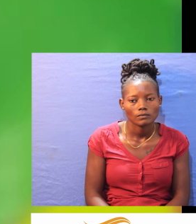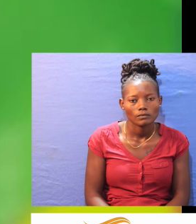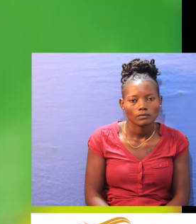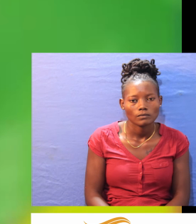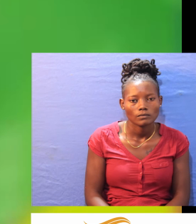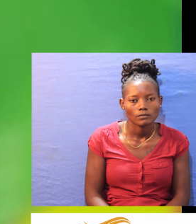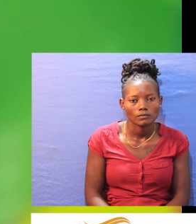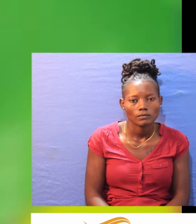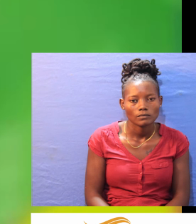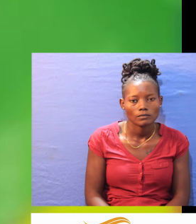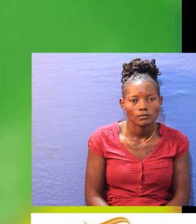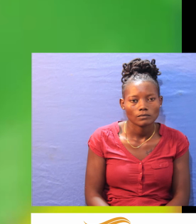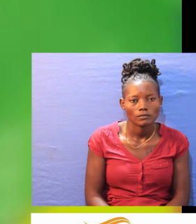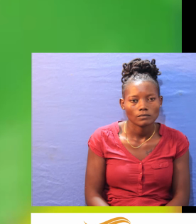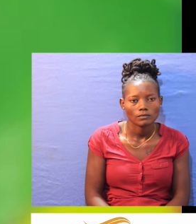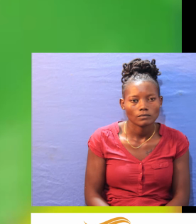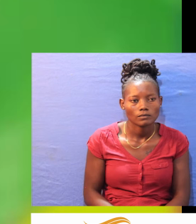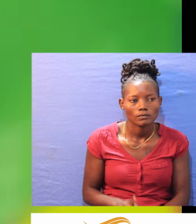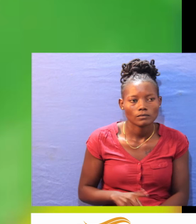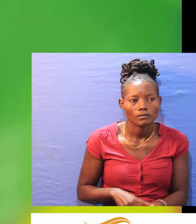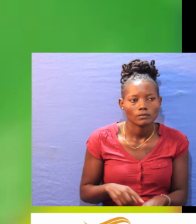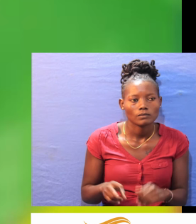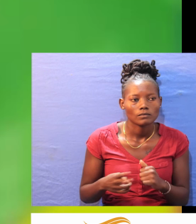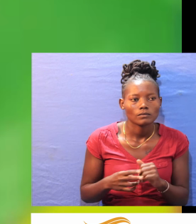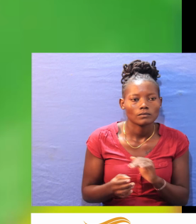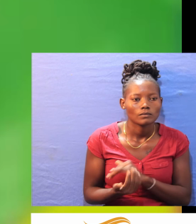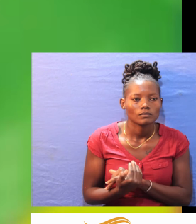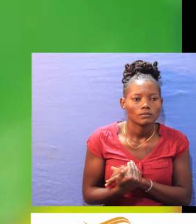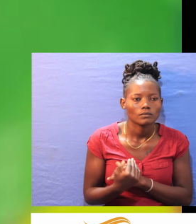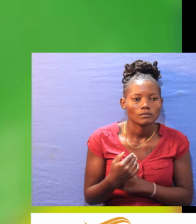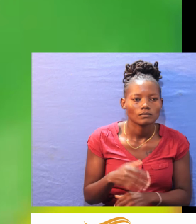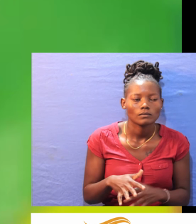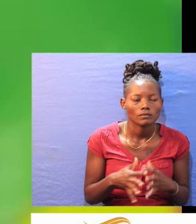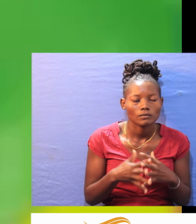It's 7 o'clock in the morning in the US, so